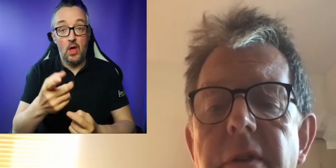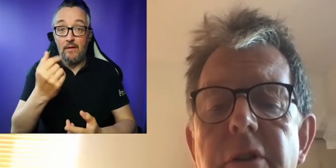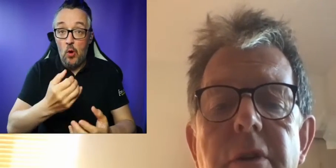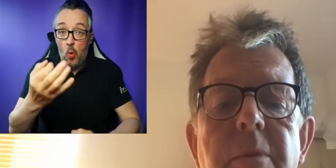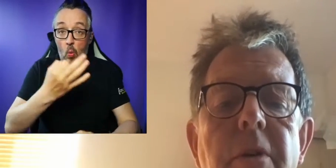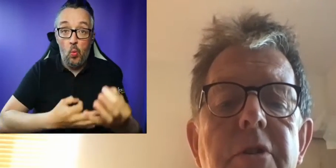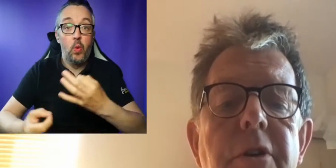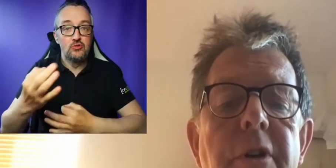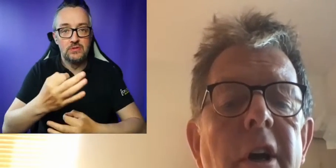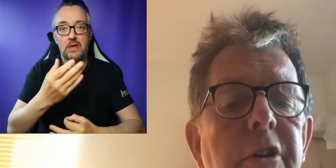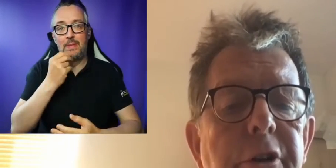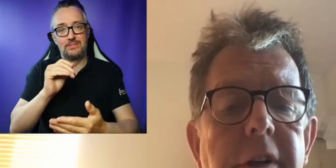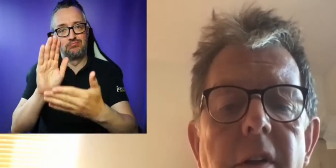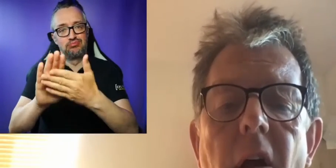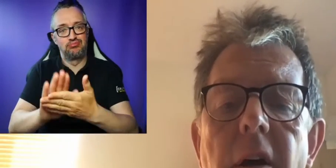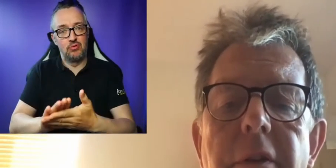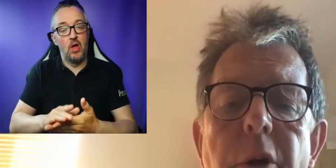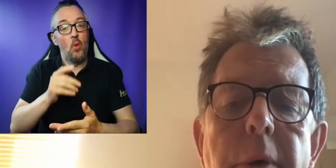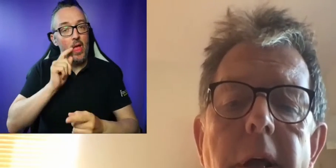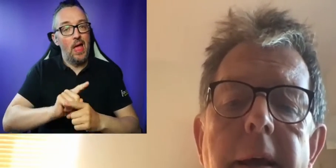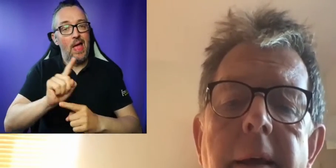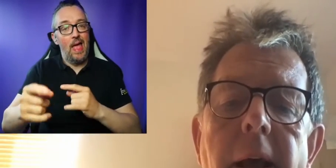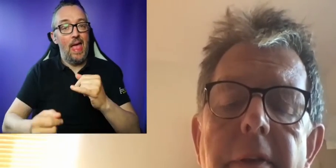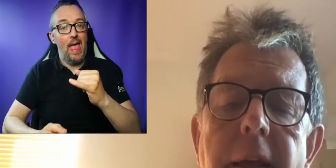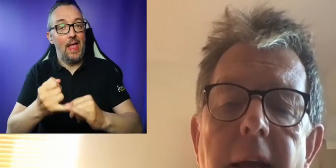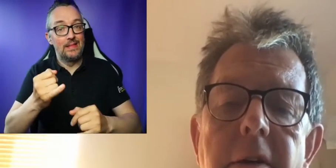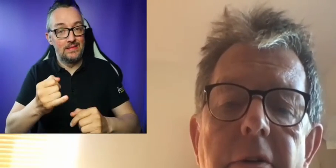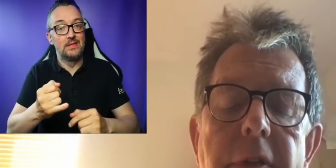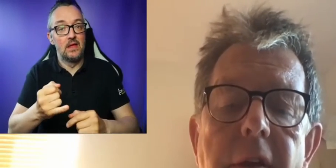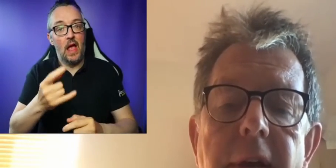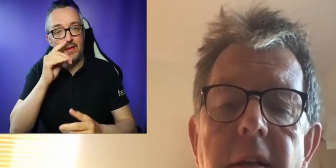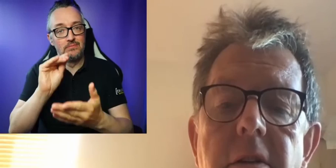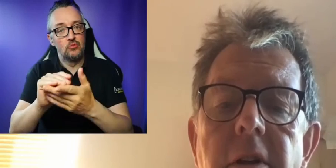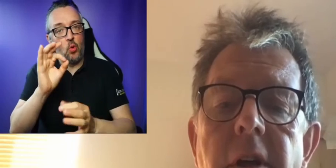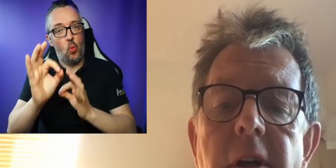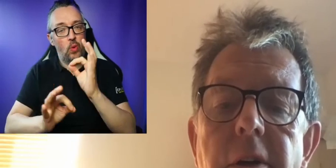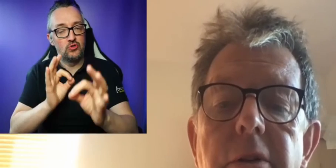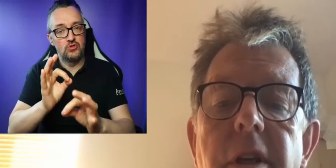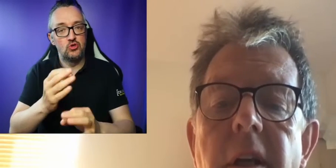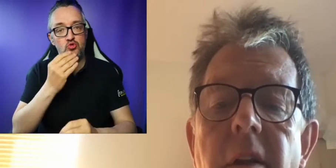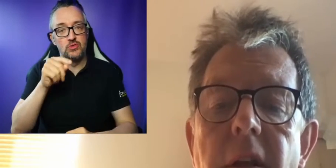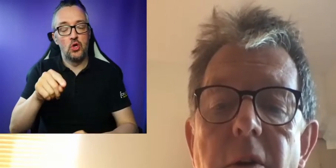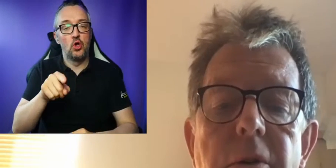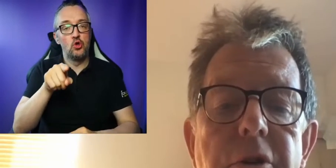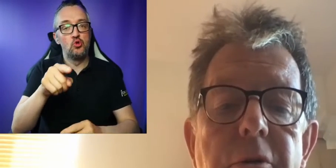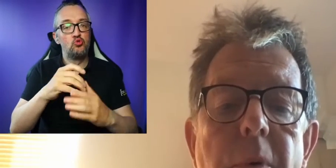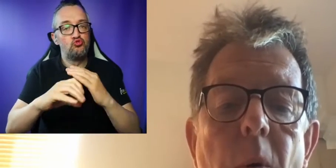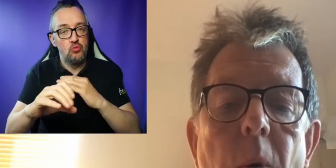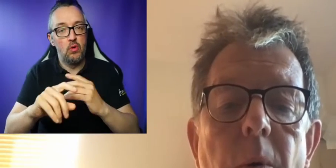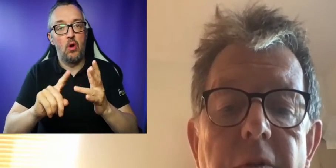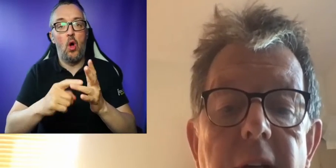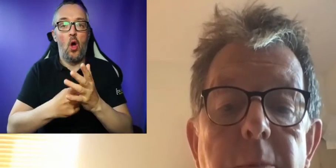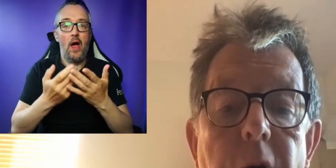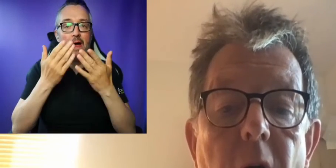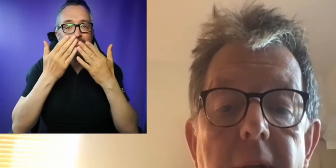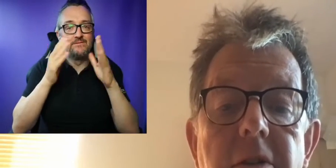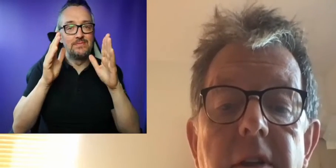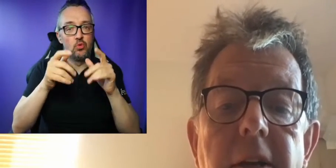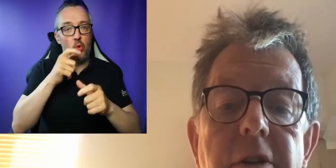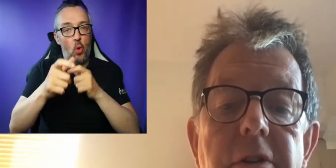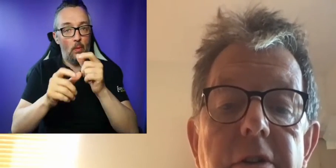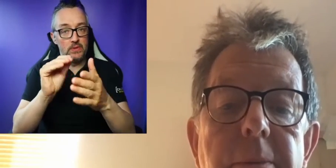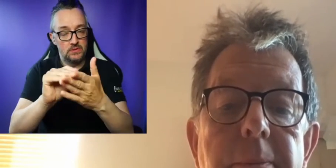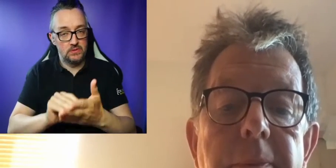and Jennifer to respond to during the live Q&A at the end of the event, using the YouTube or Facebook